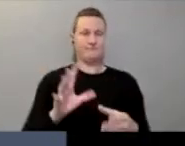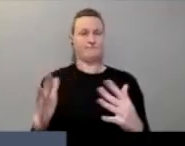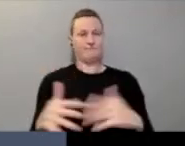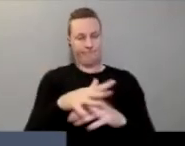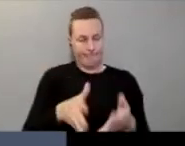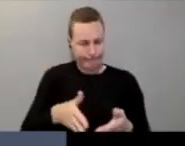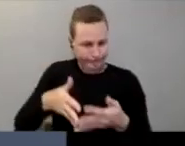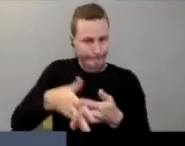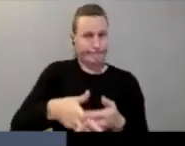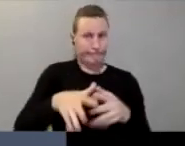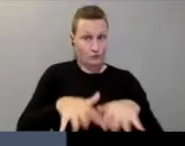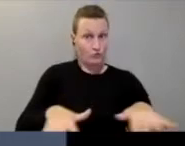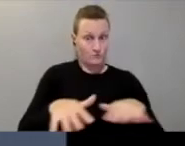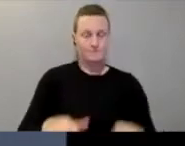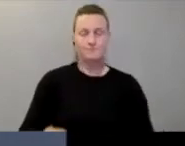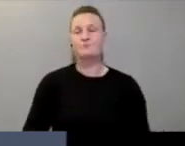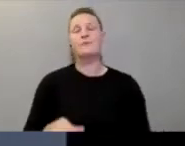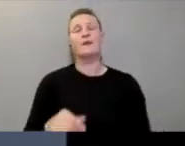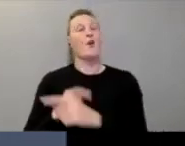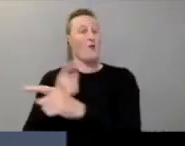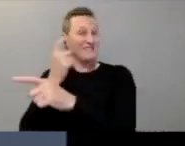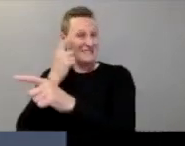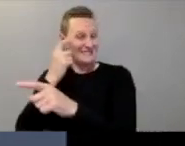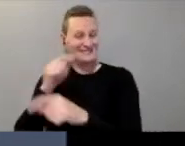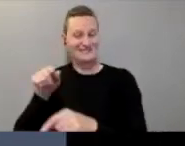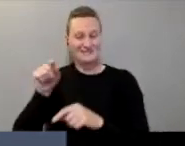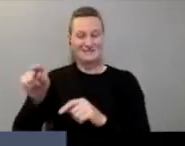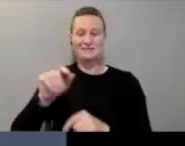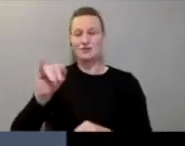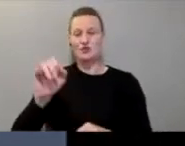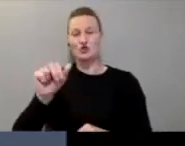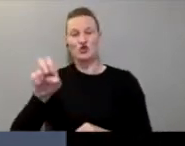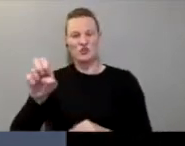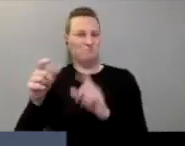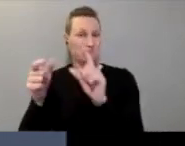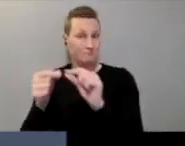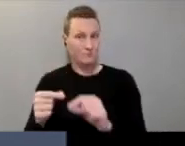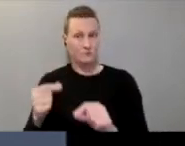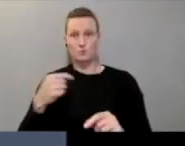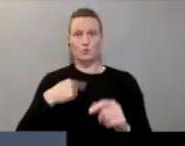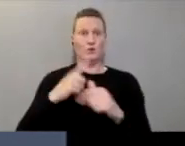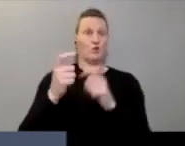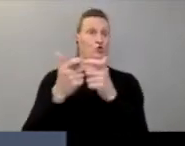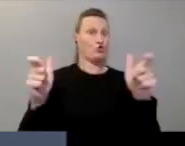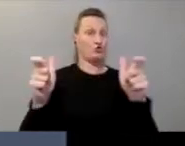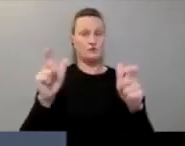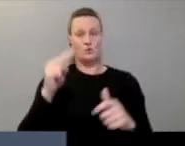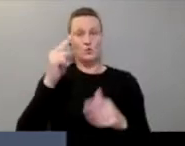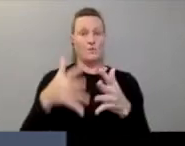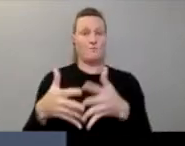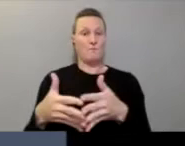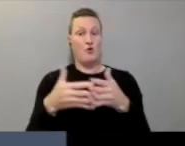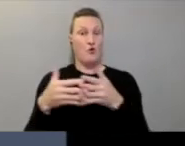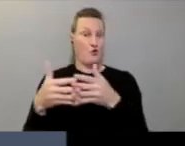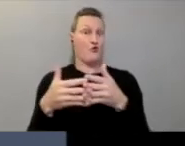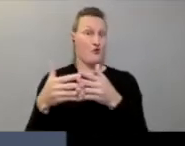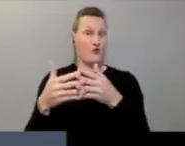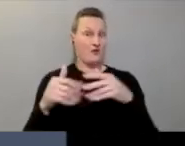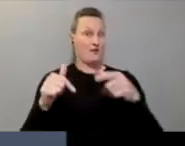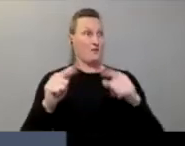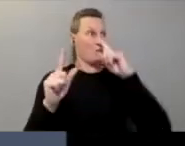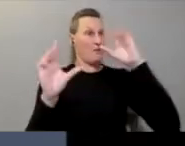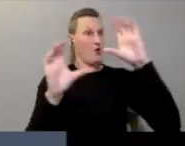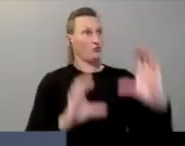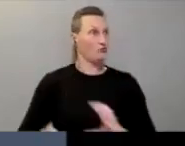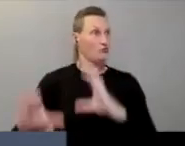largest free and public exhibition in North America, which is pretty exciting. The only tough news is that we are online instead of